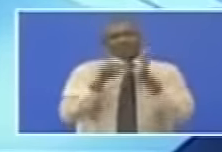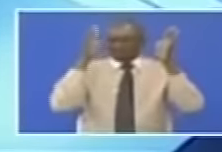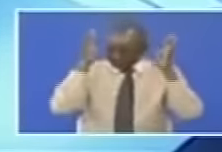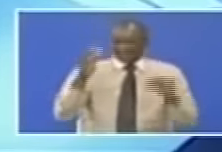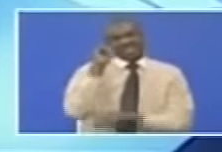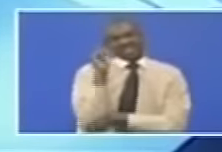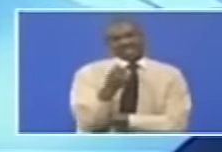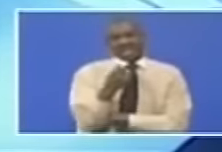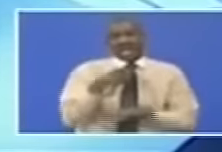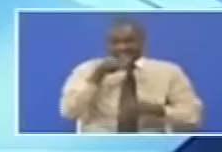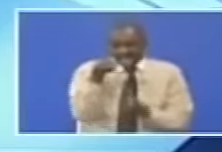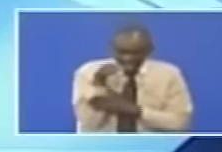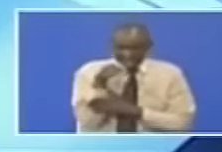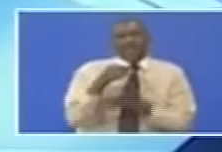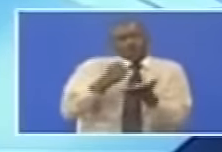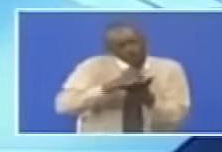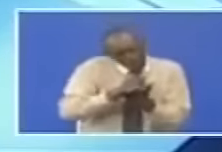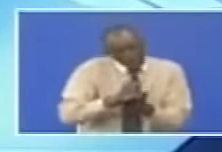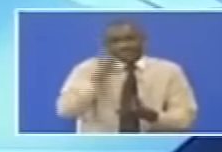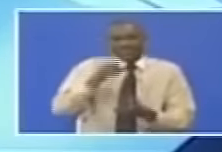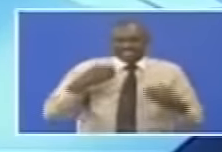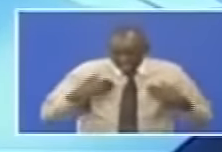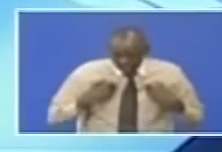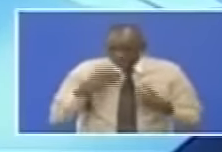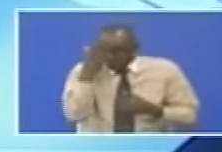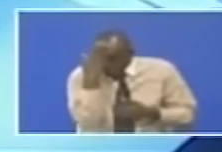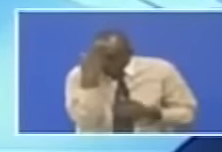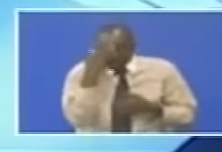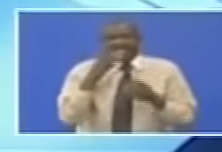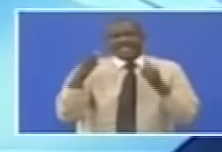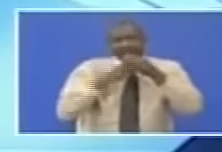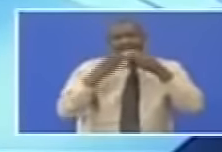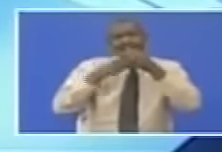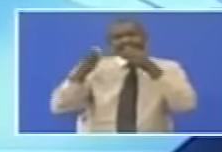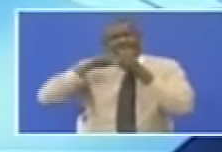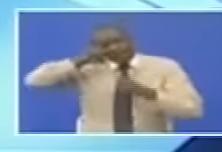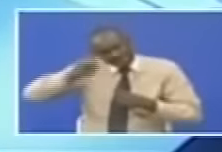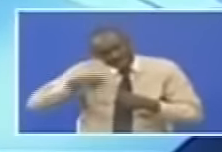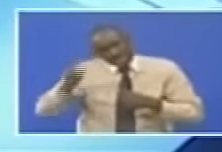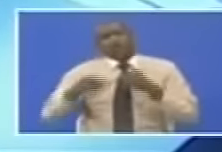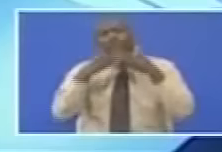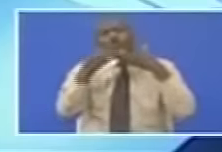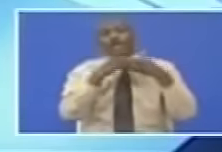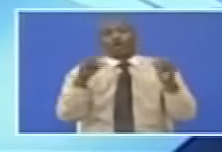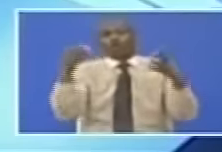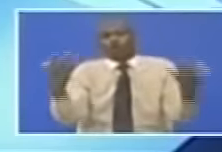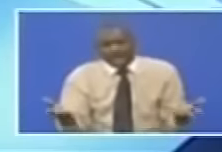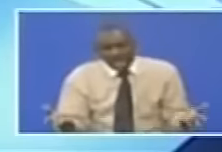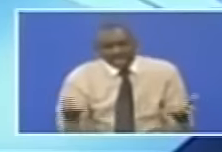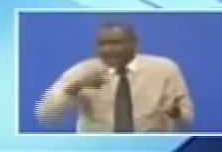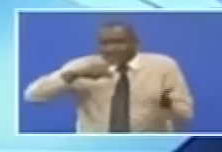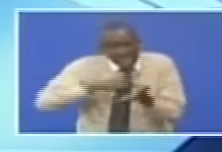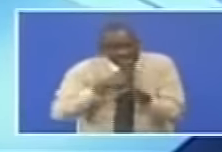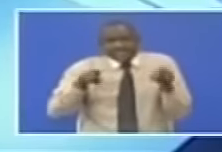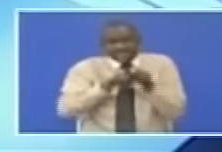an independent international forensic audit to track the whereabouts of $999 million that was not paid in